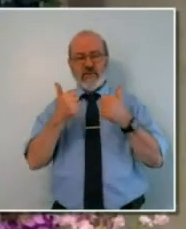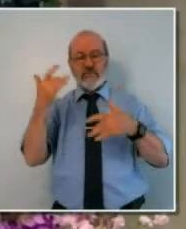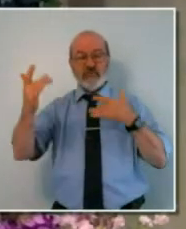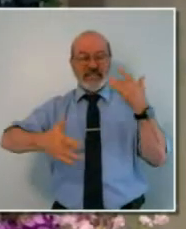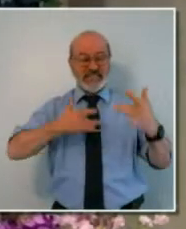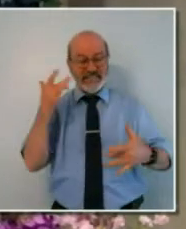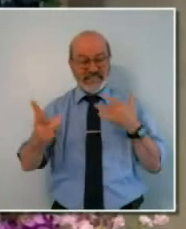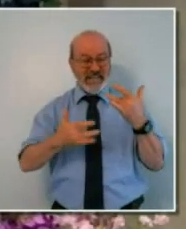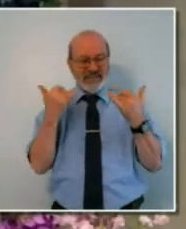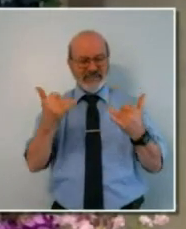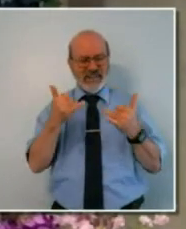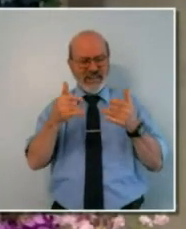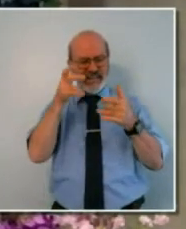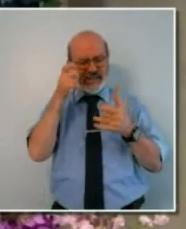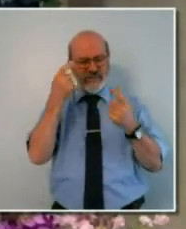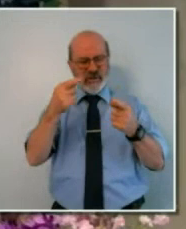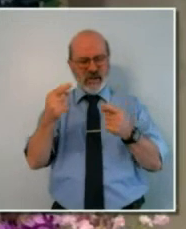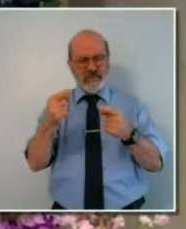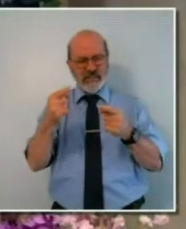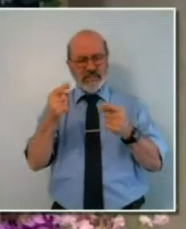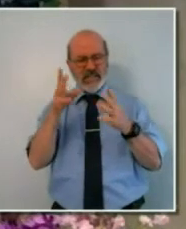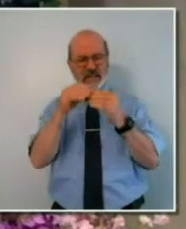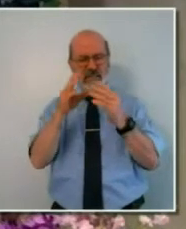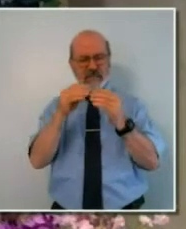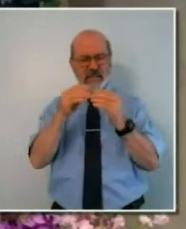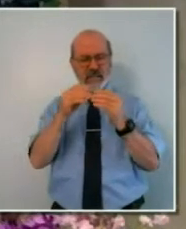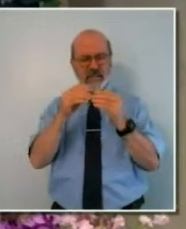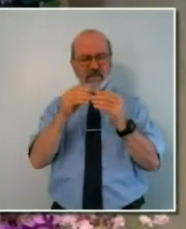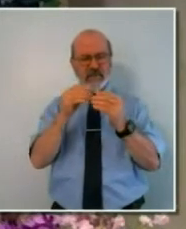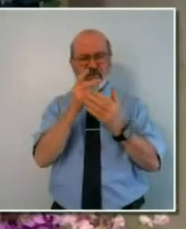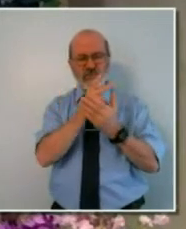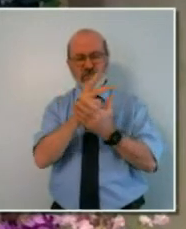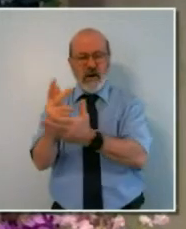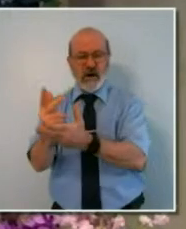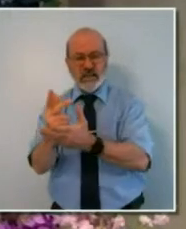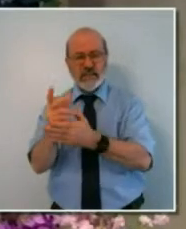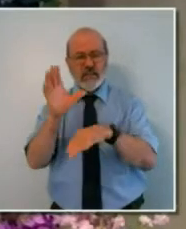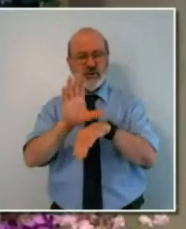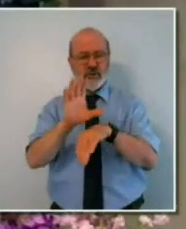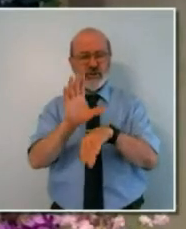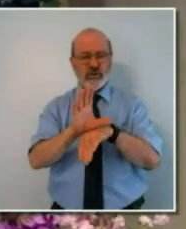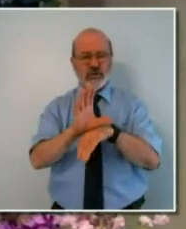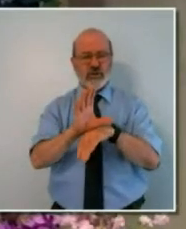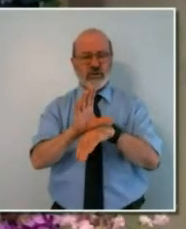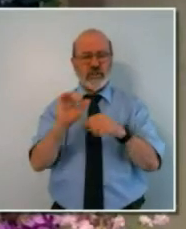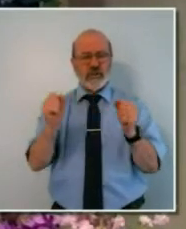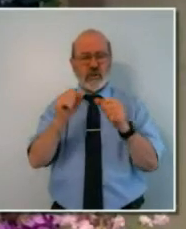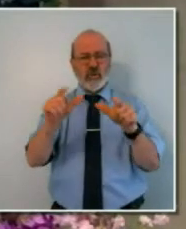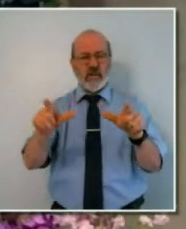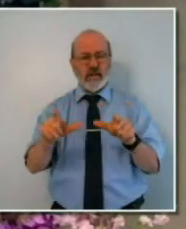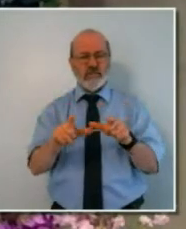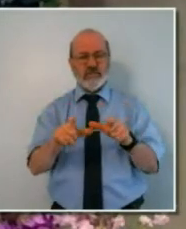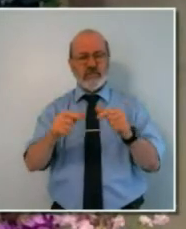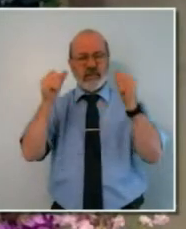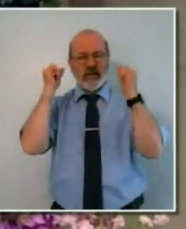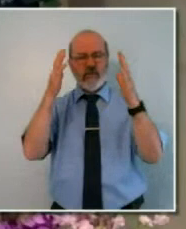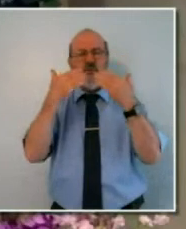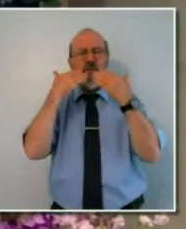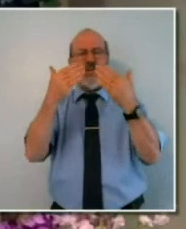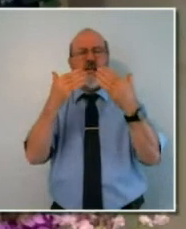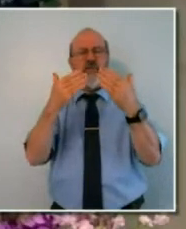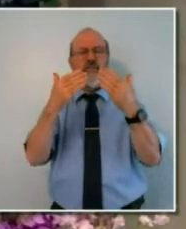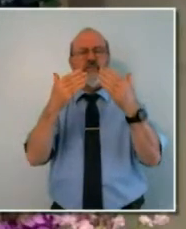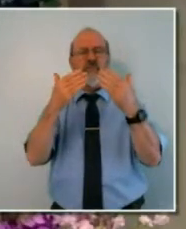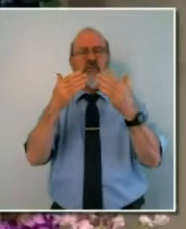today to hear what will happen as they meet for parking lot church there in Cold Lake. Father, we do thank you for